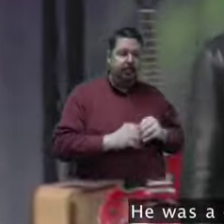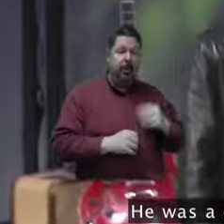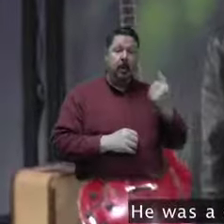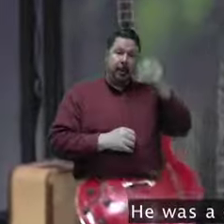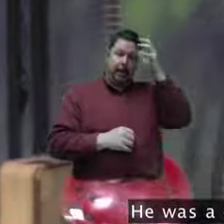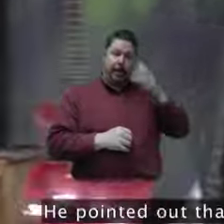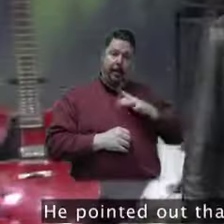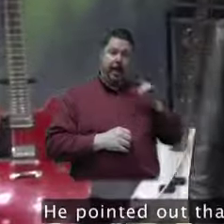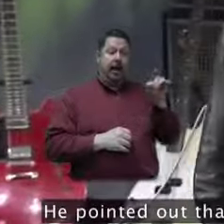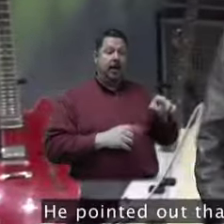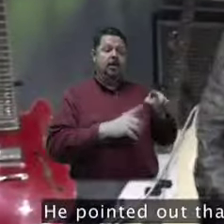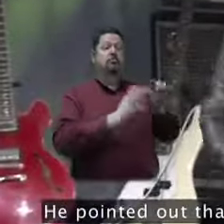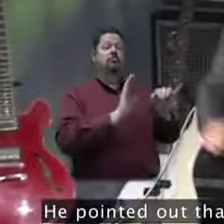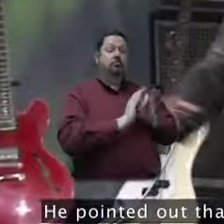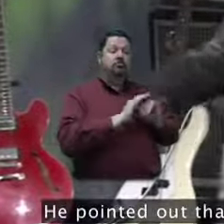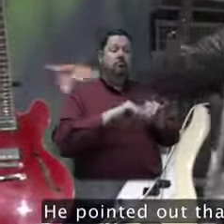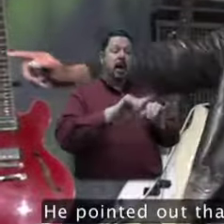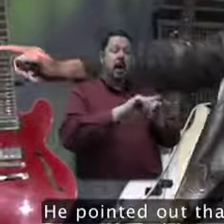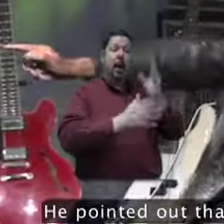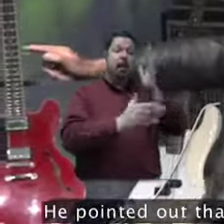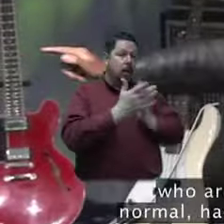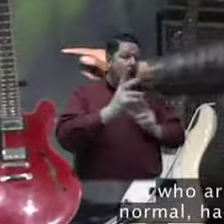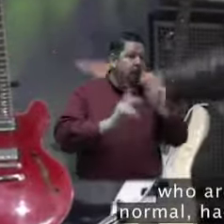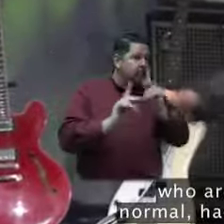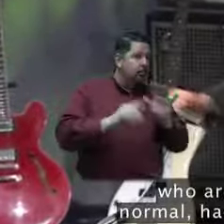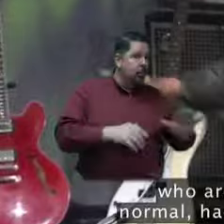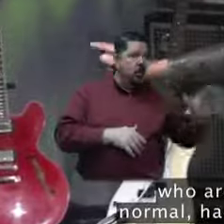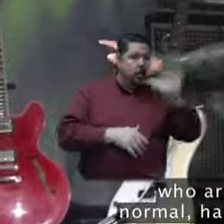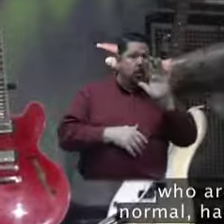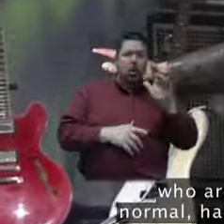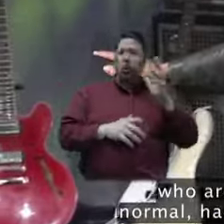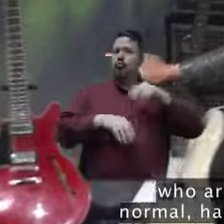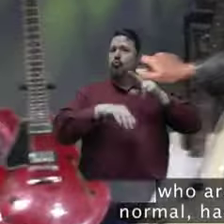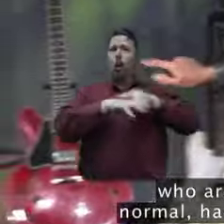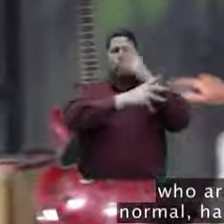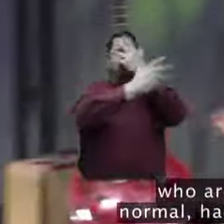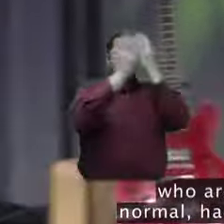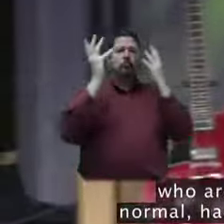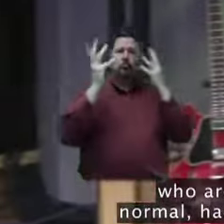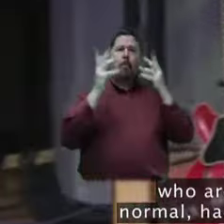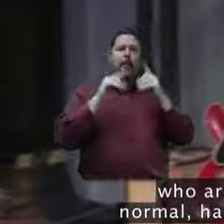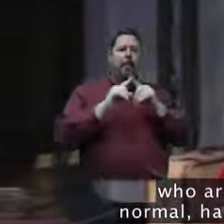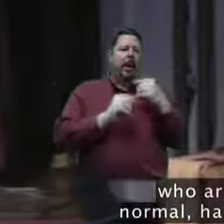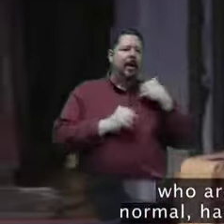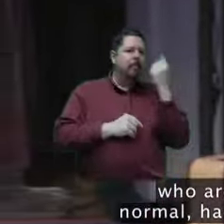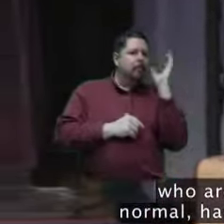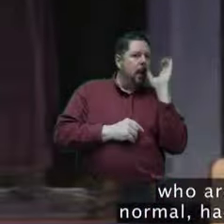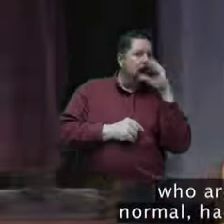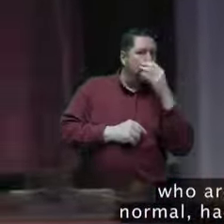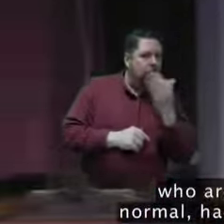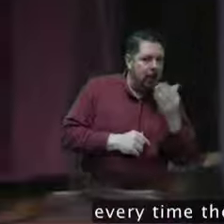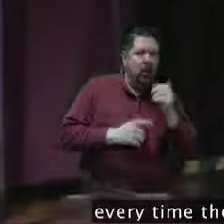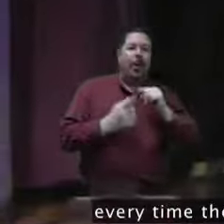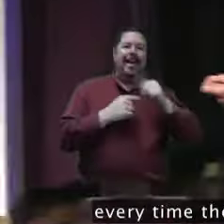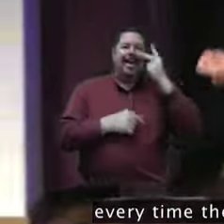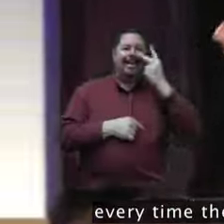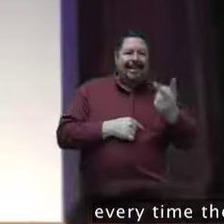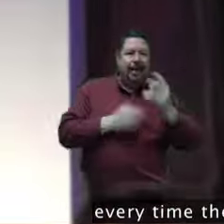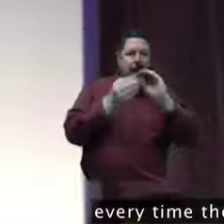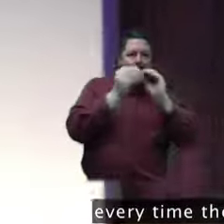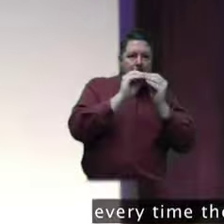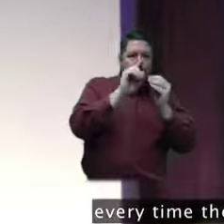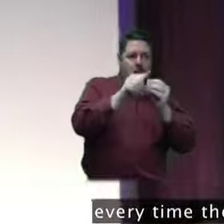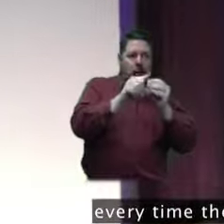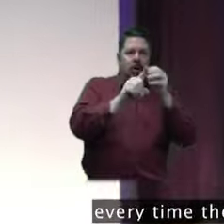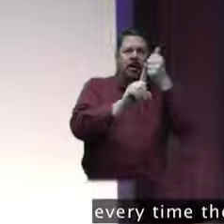Darwin. He pointed out that certain people in the population who are otherwise completely normal had the following peculiarity. Every time